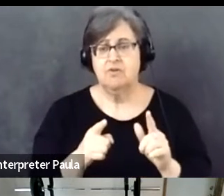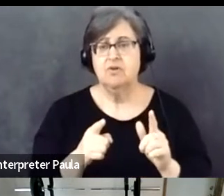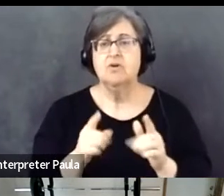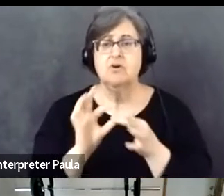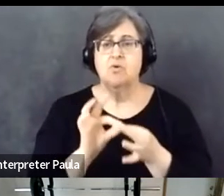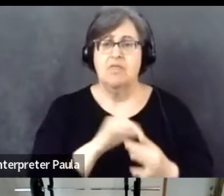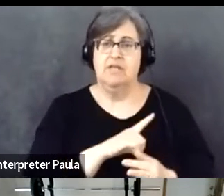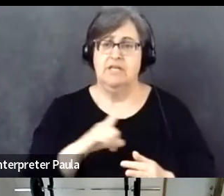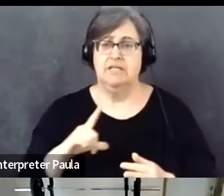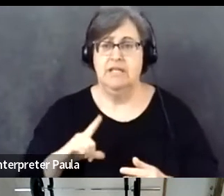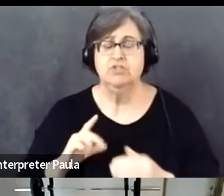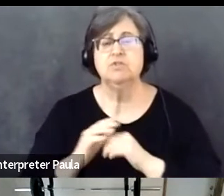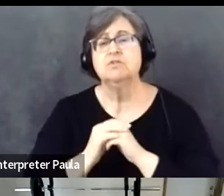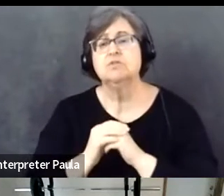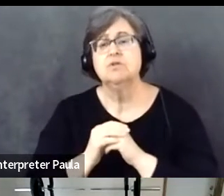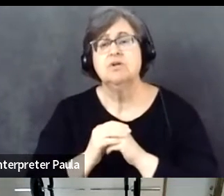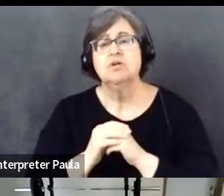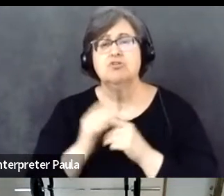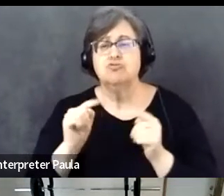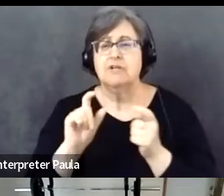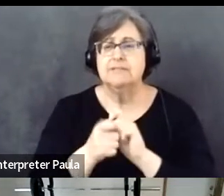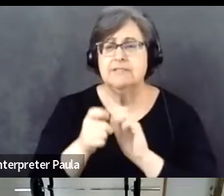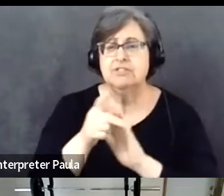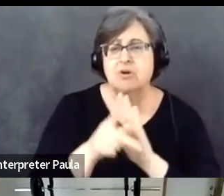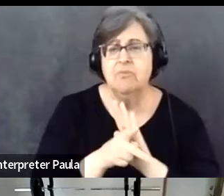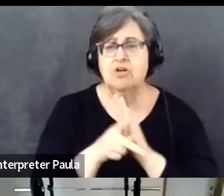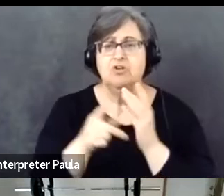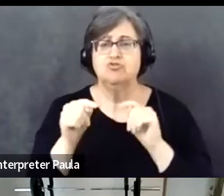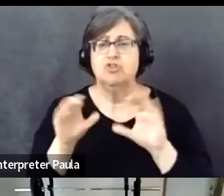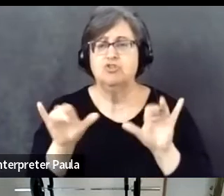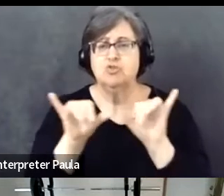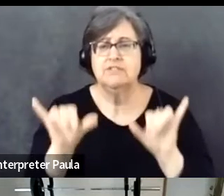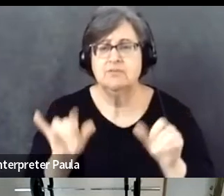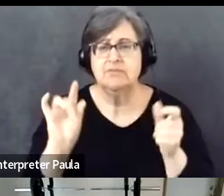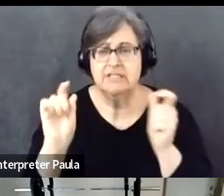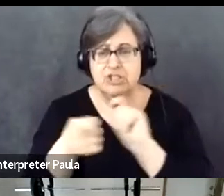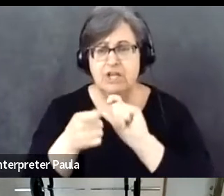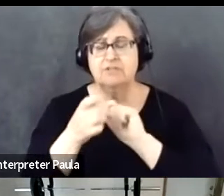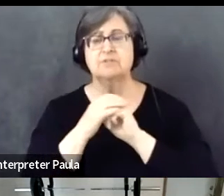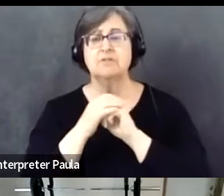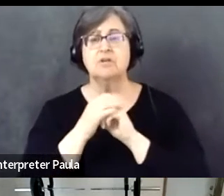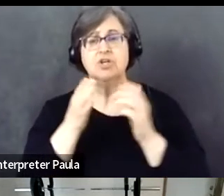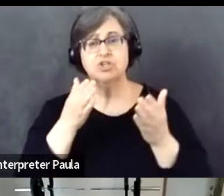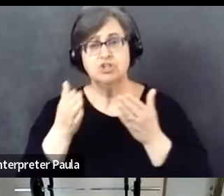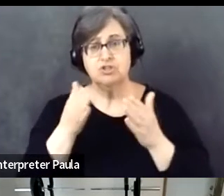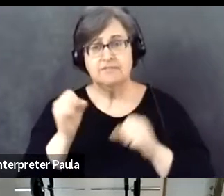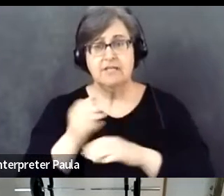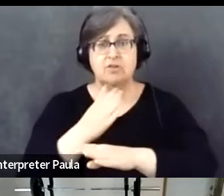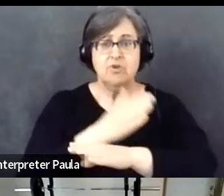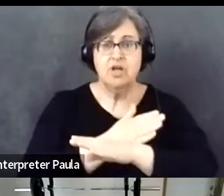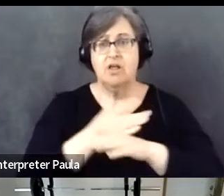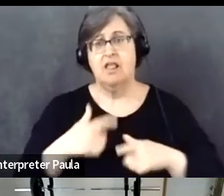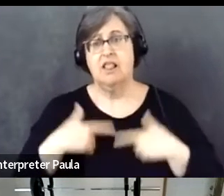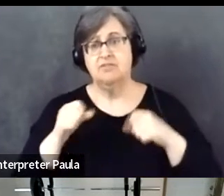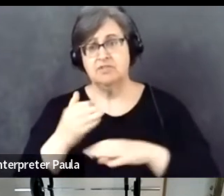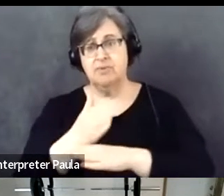legislatively through policy, to try to change what's happening through systematic change, so that services can be better and lives can be